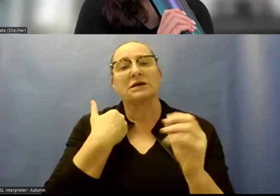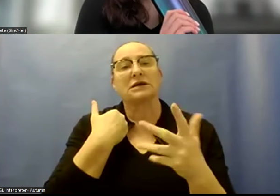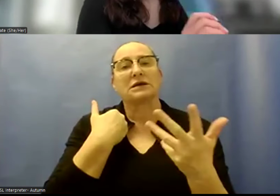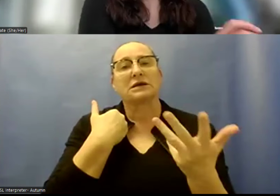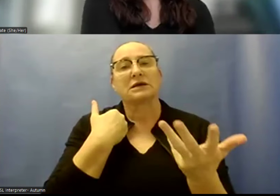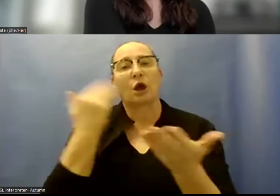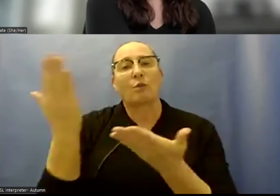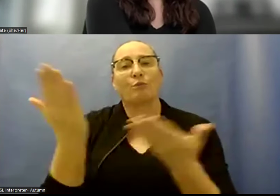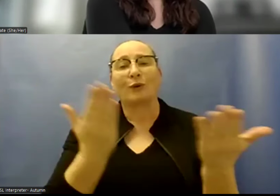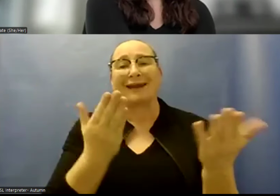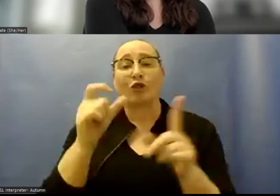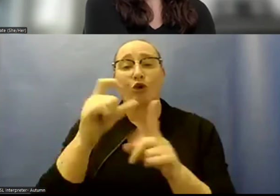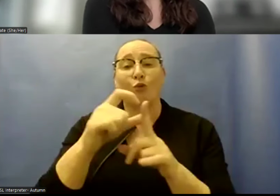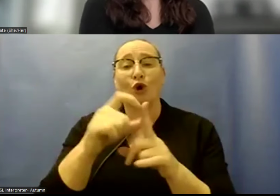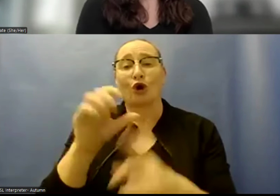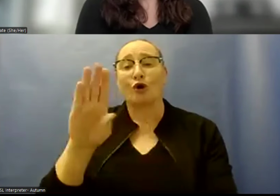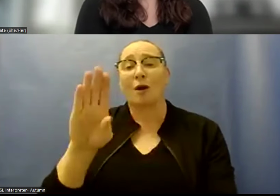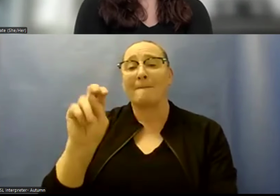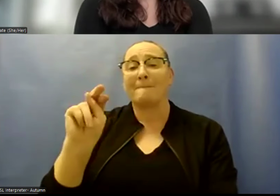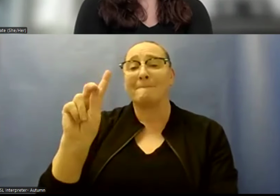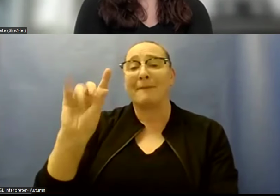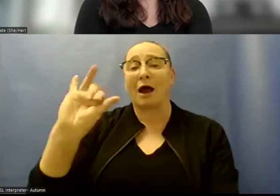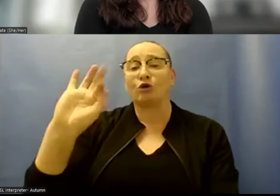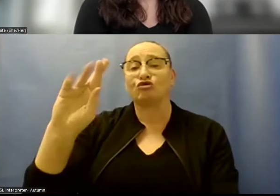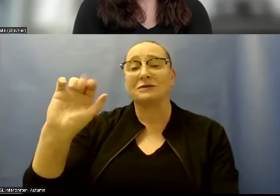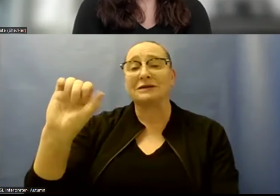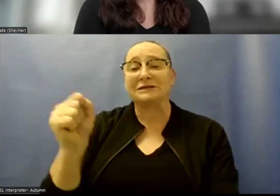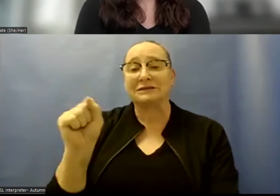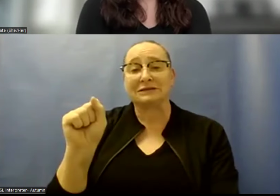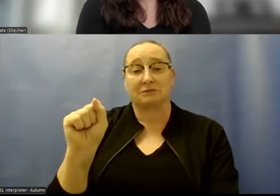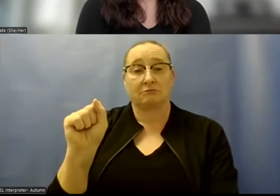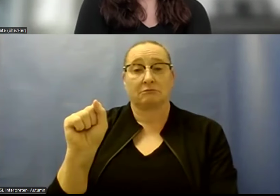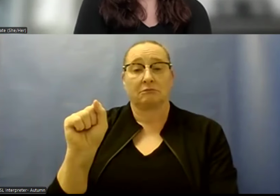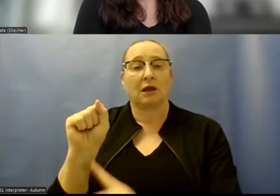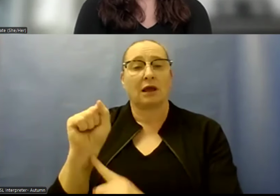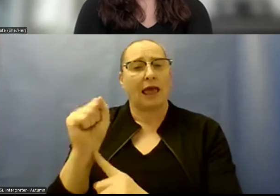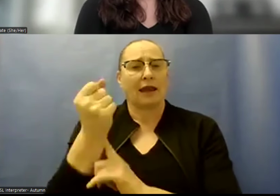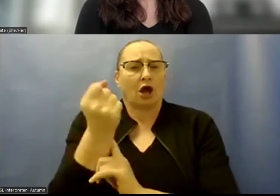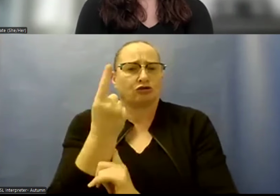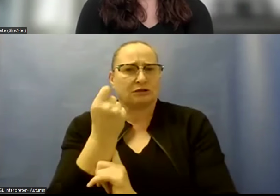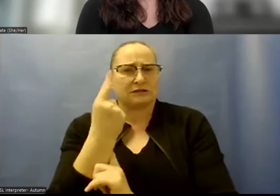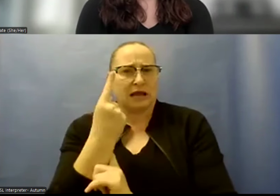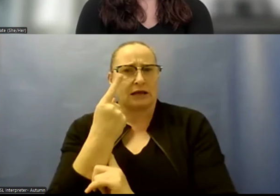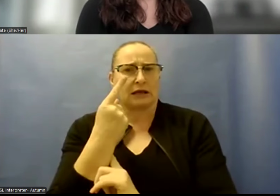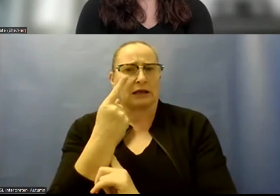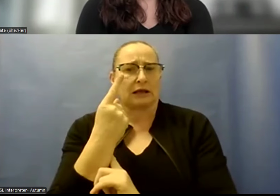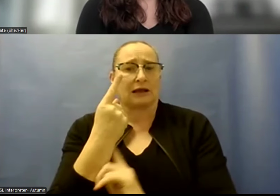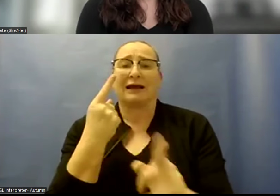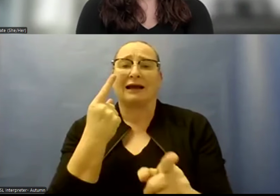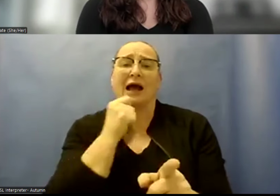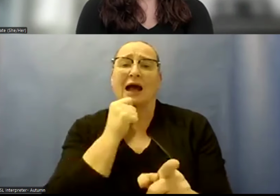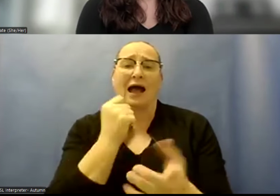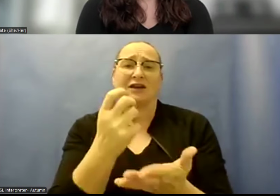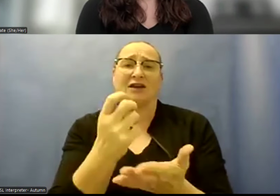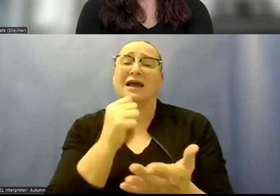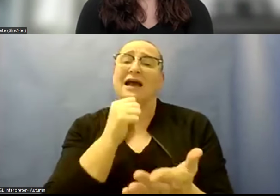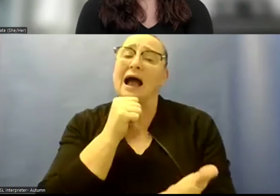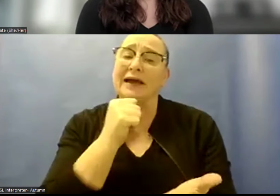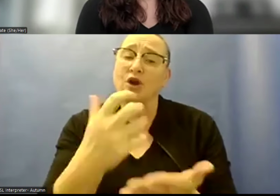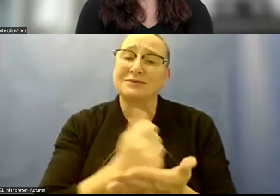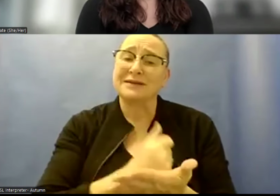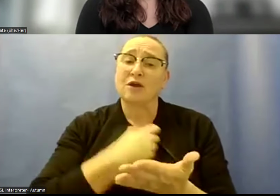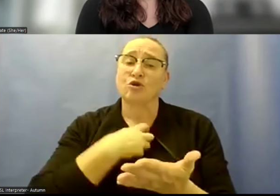bringing the word boundaries to light and kind of normalizing it and making sure we have that understanding that, hey, if I don't take your cupcake, I'm not punishing